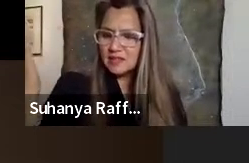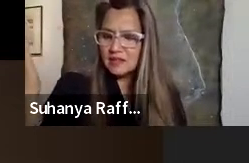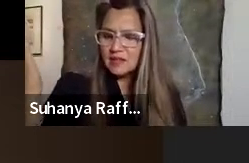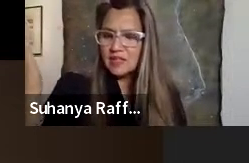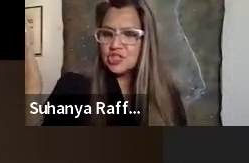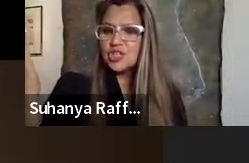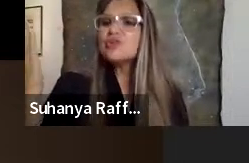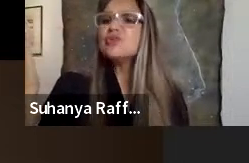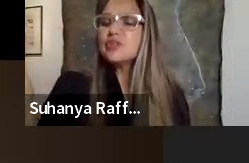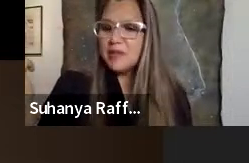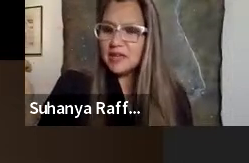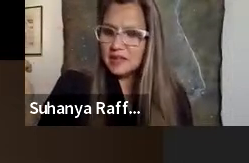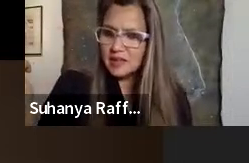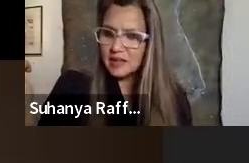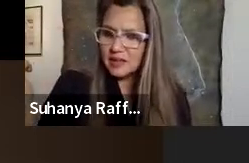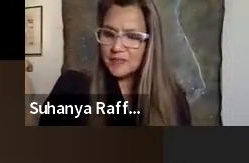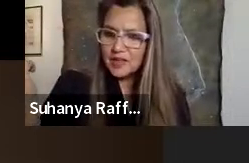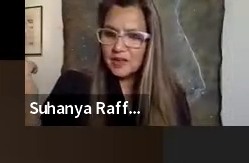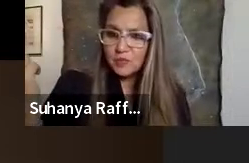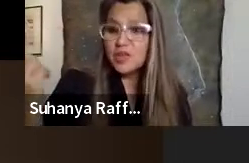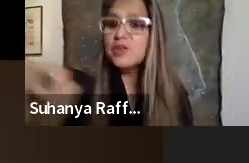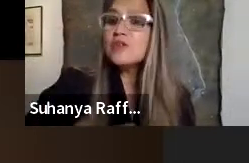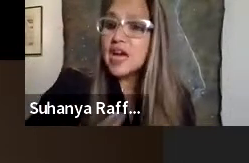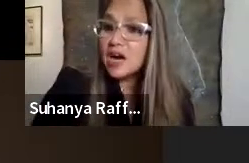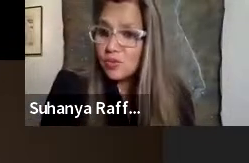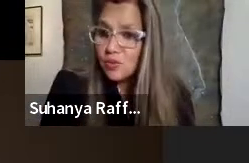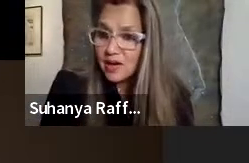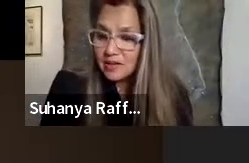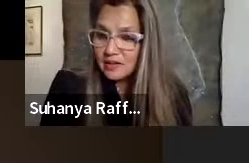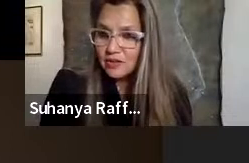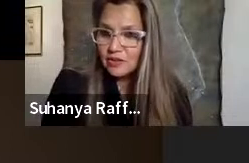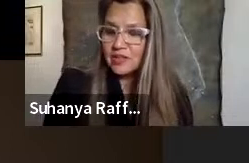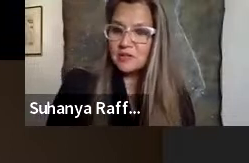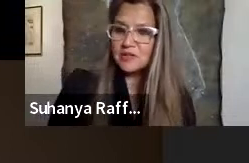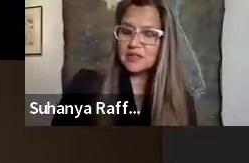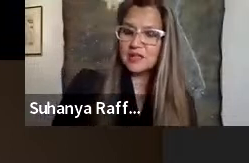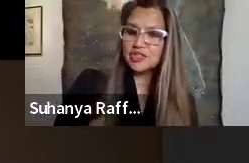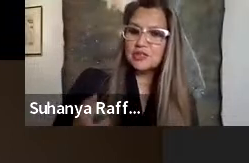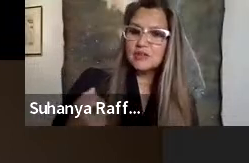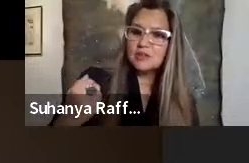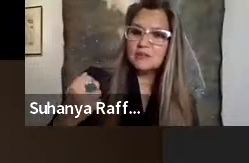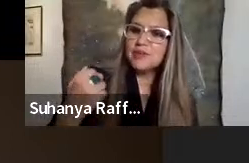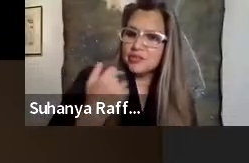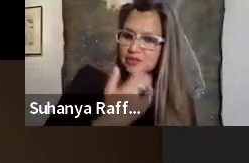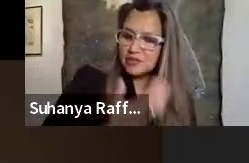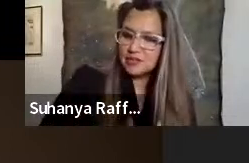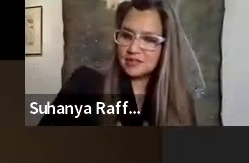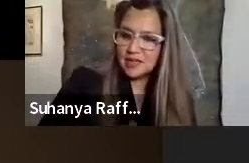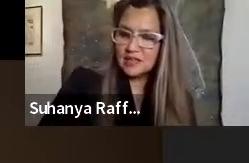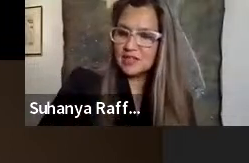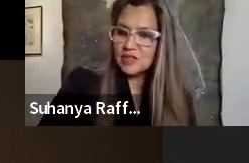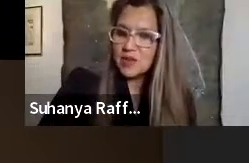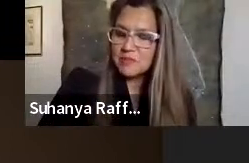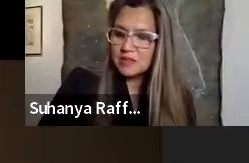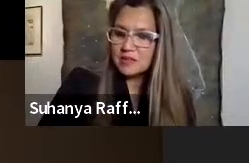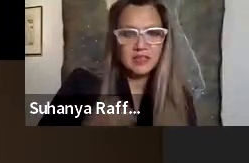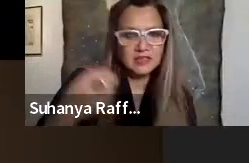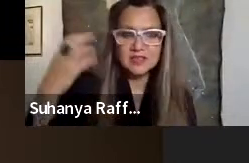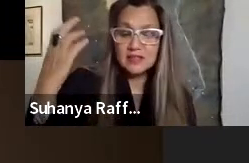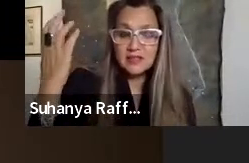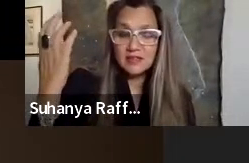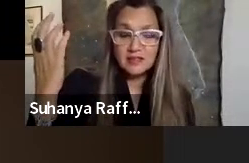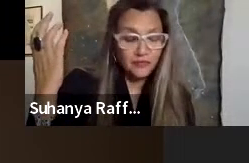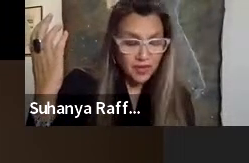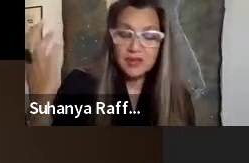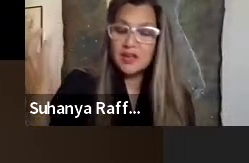that she couldn't make it there? We know now why. There was such prejudice against women.